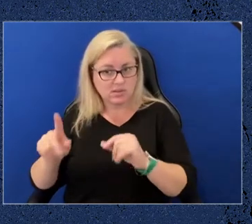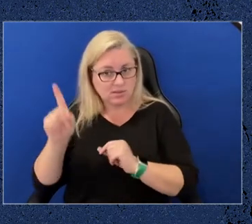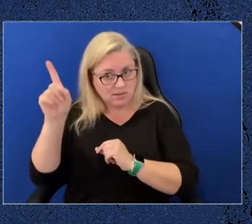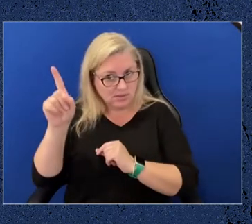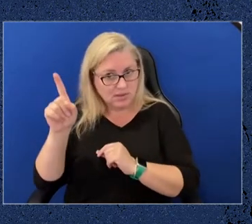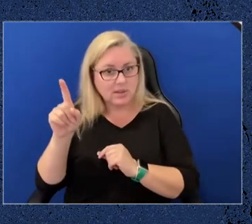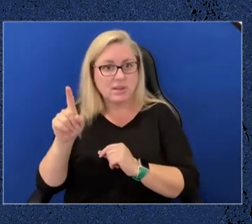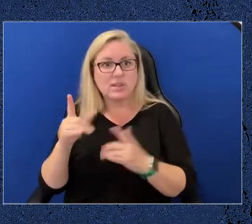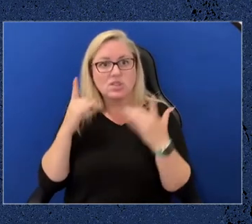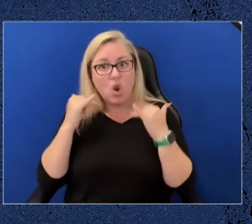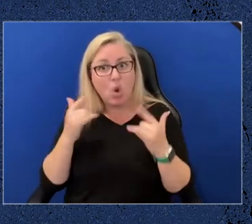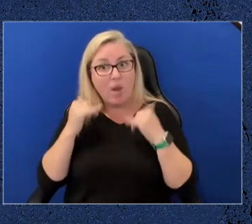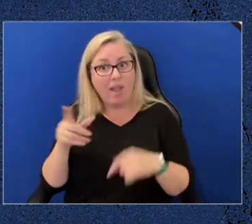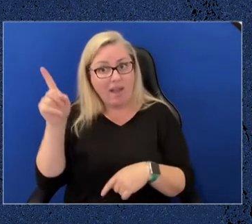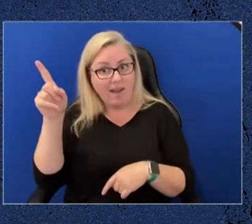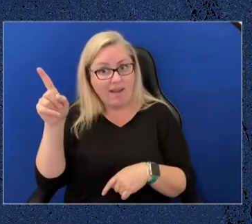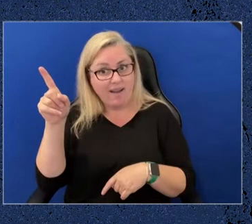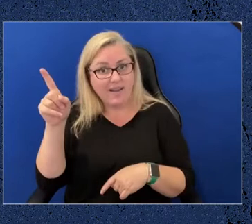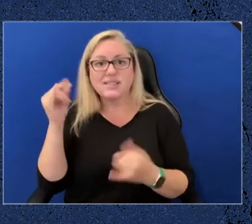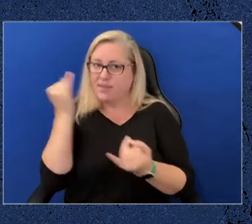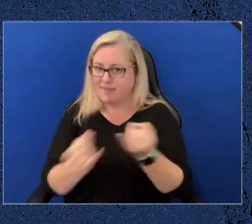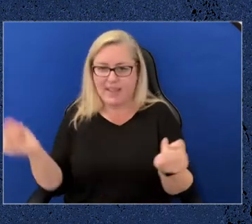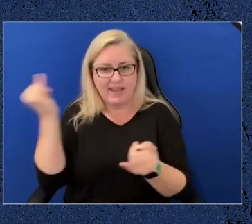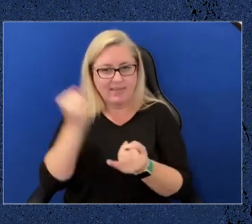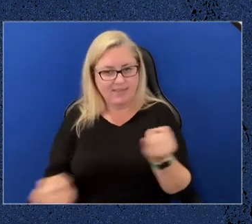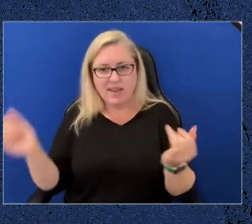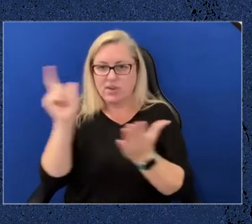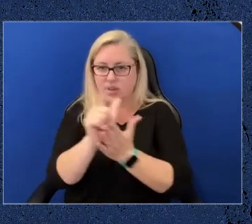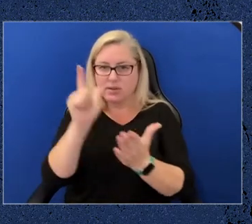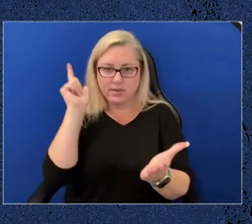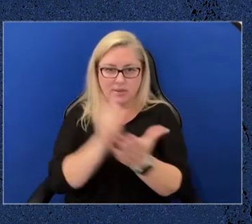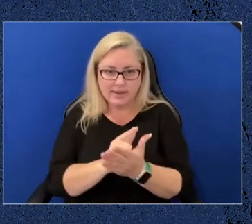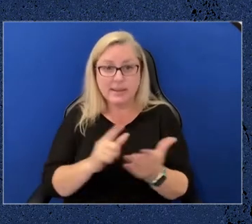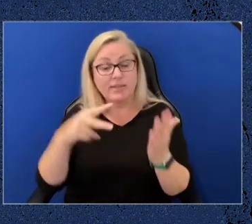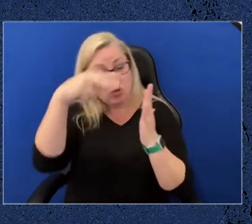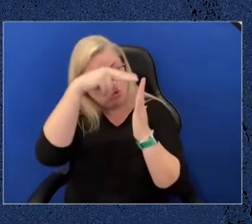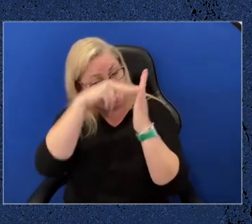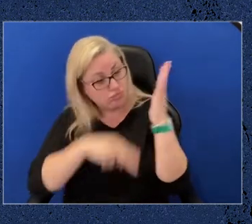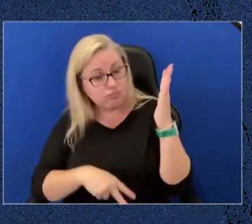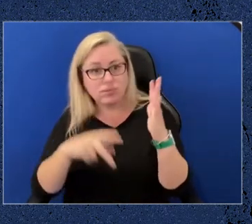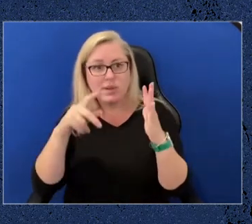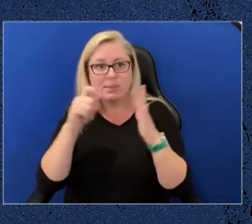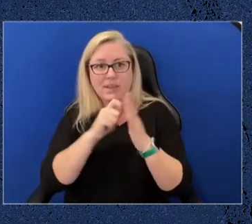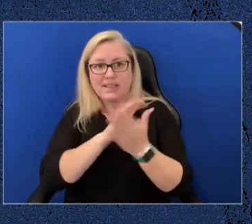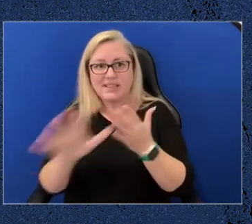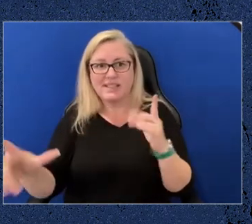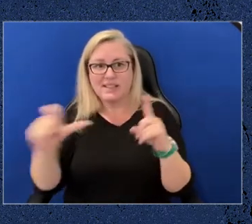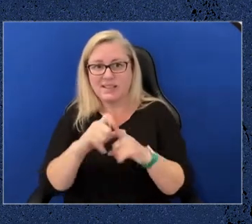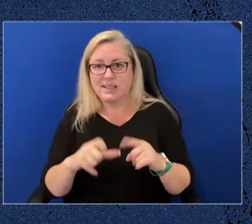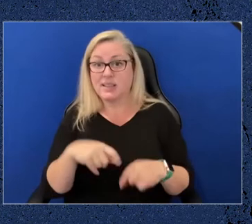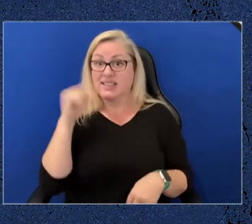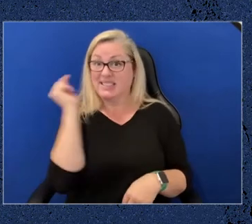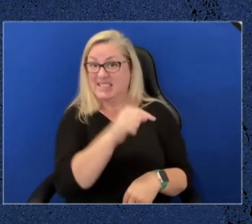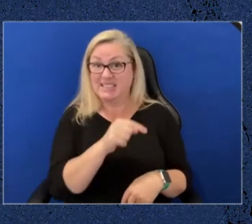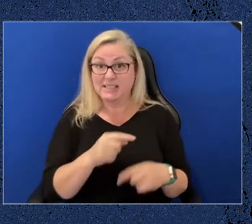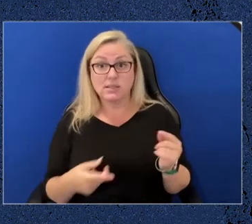a lawyer, and so it's very legalistic. And if you read the PhD, it's just like so versus so the whole way through. Like,